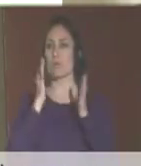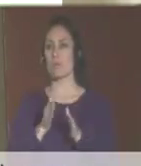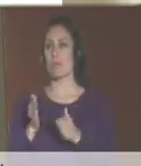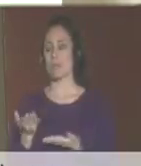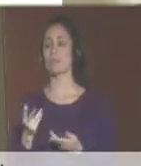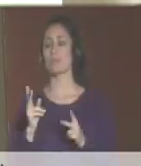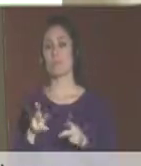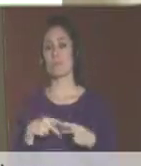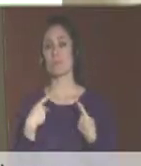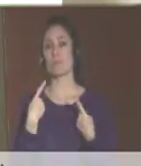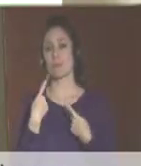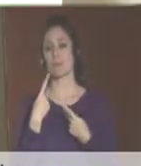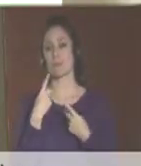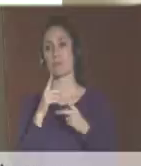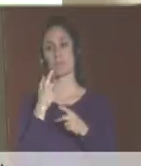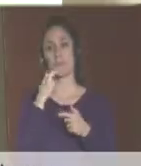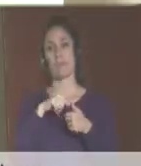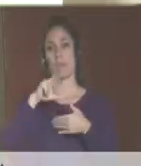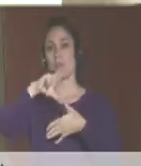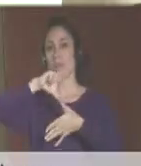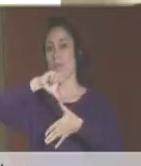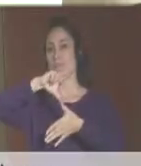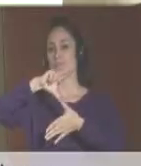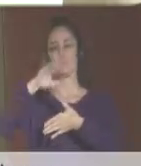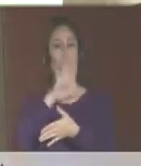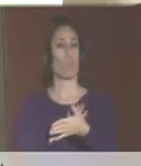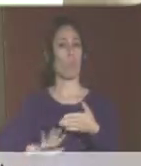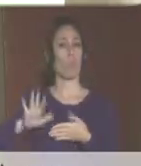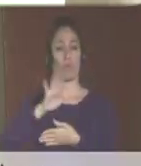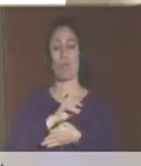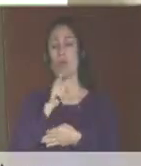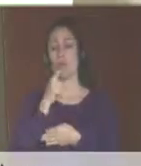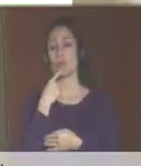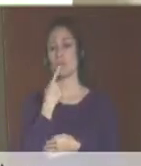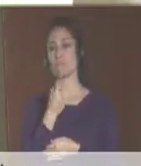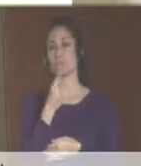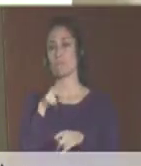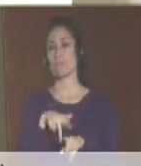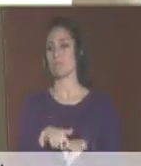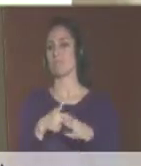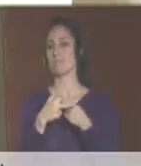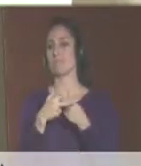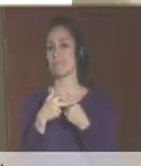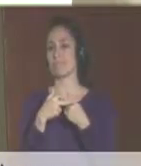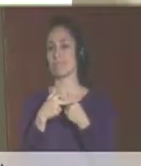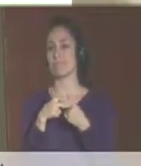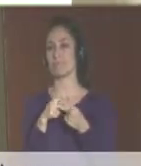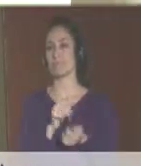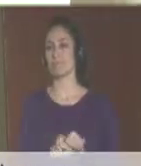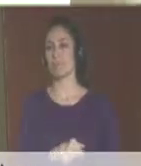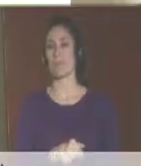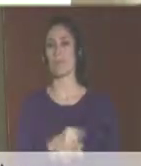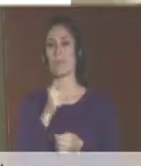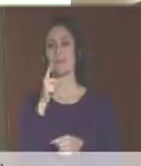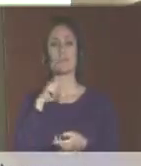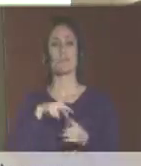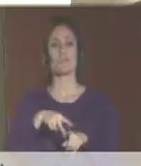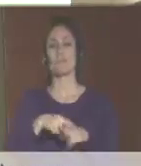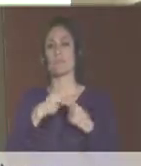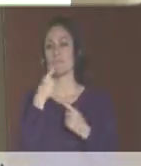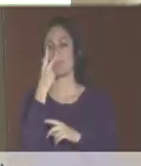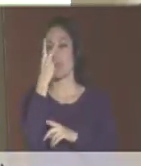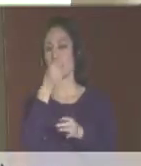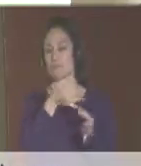mostly in urban areas, and this is particularly so in Latin America. But beyond that, this is